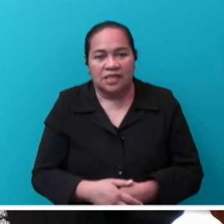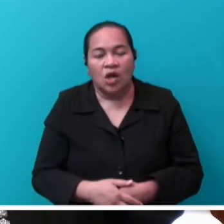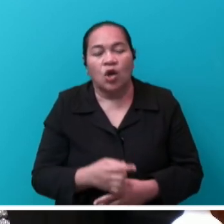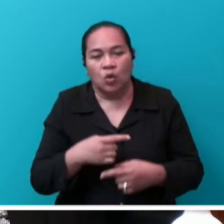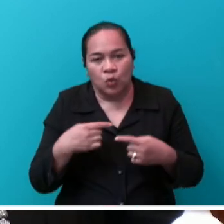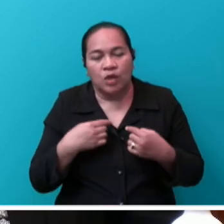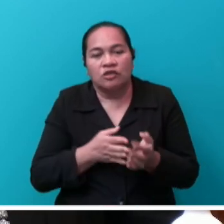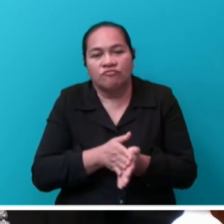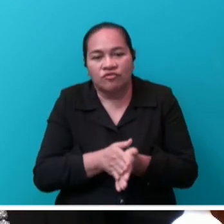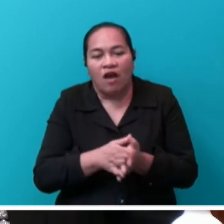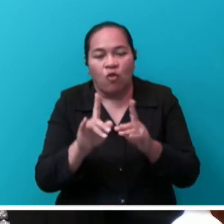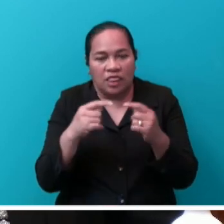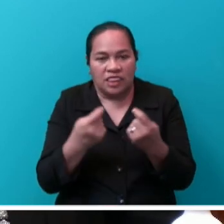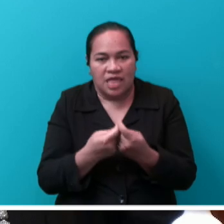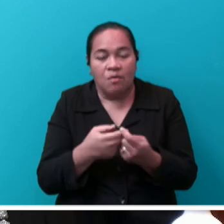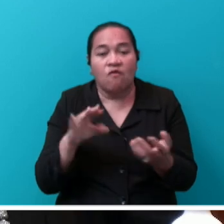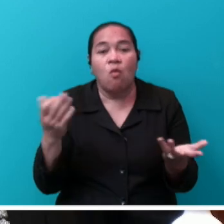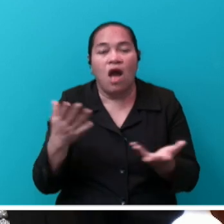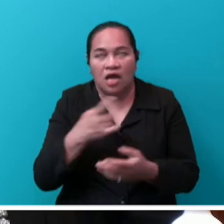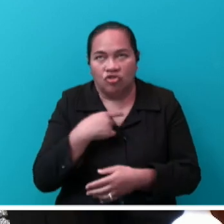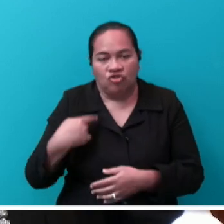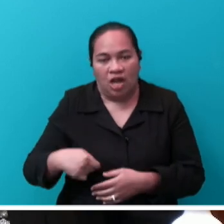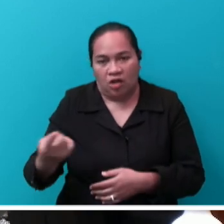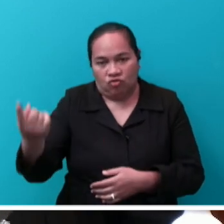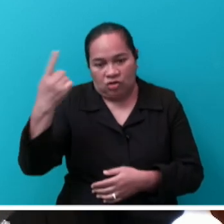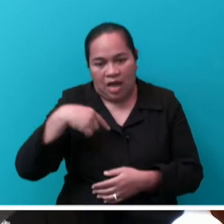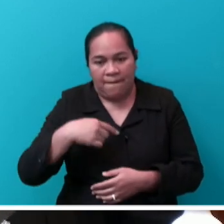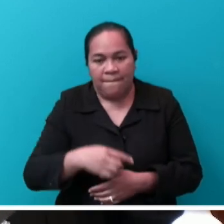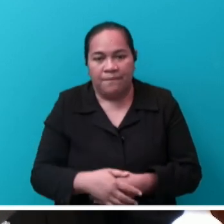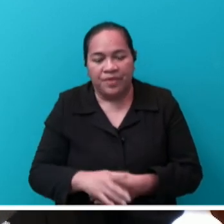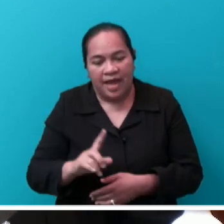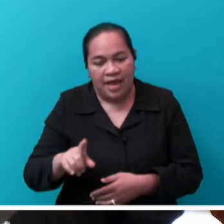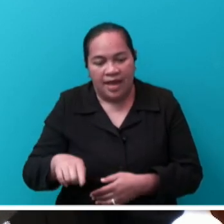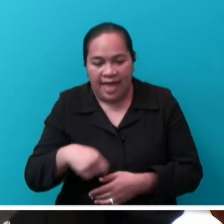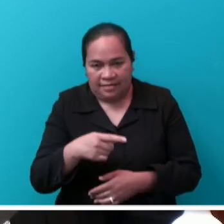forward to a delegation from China in the next few weeks.